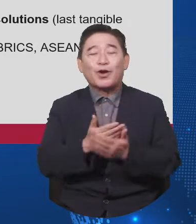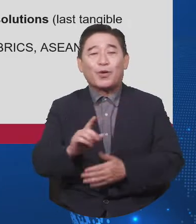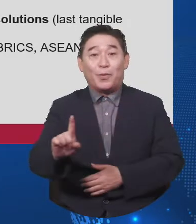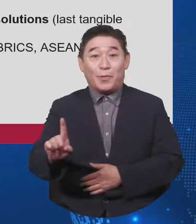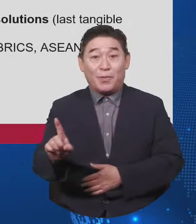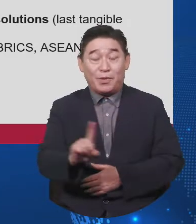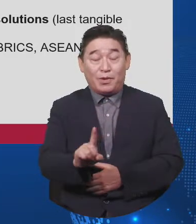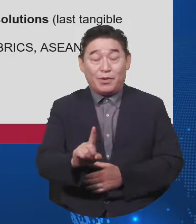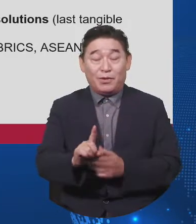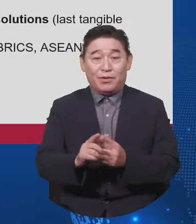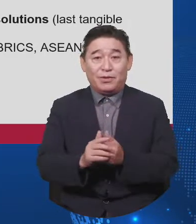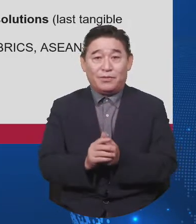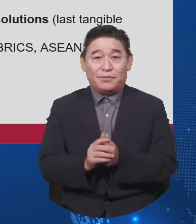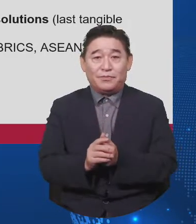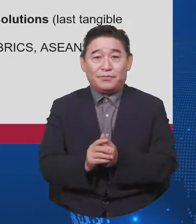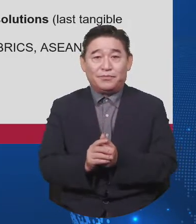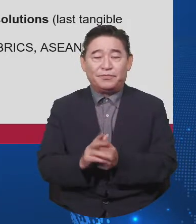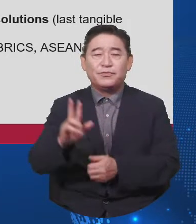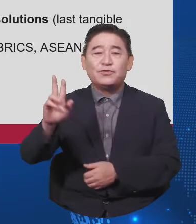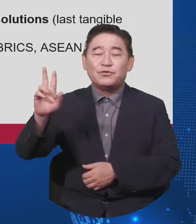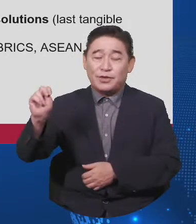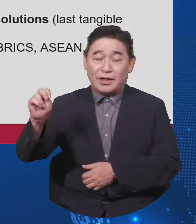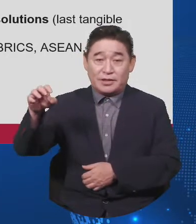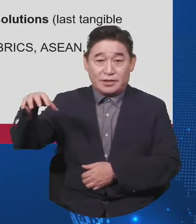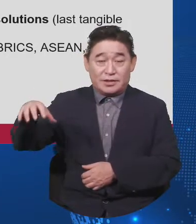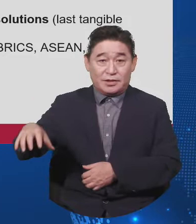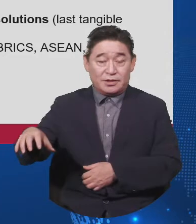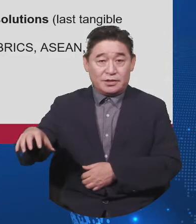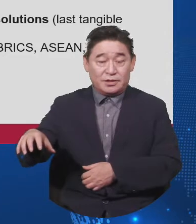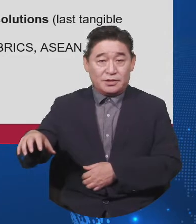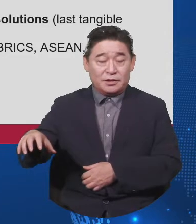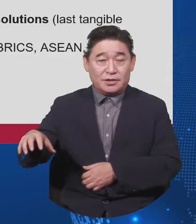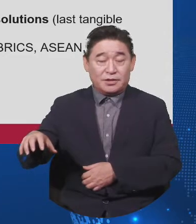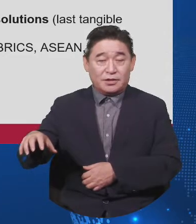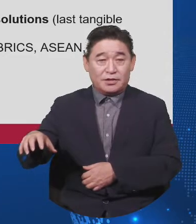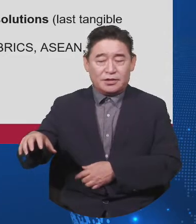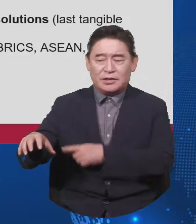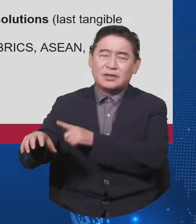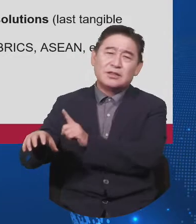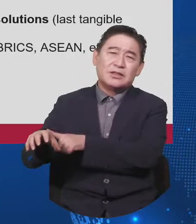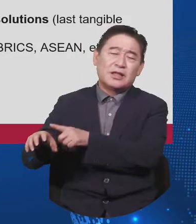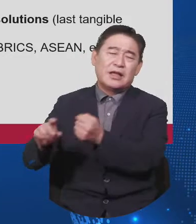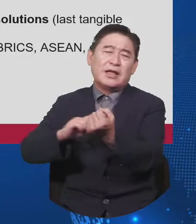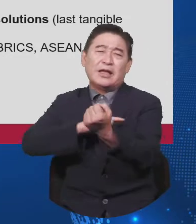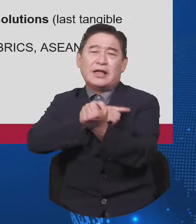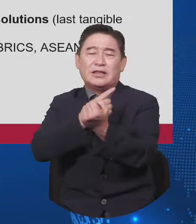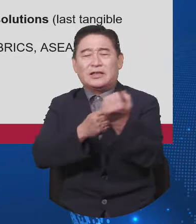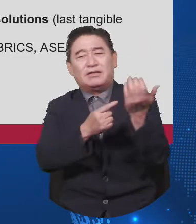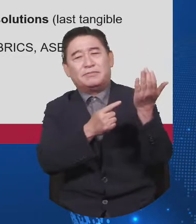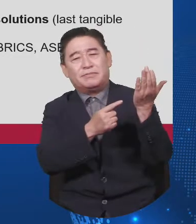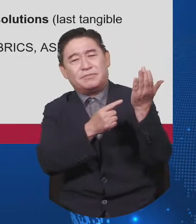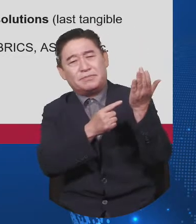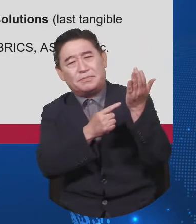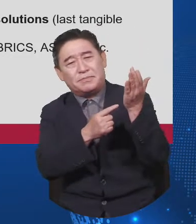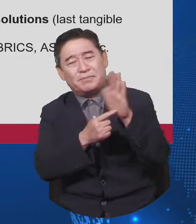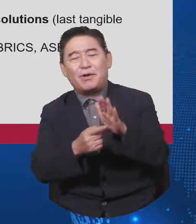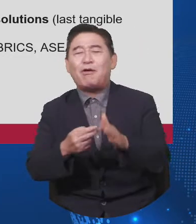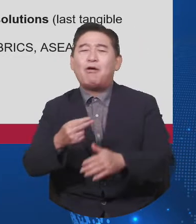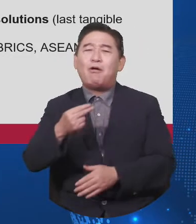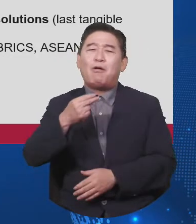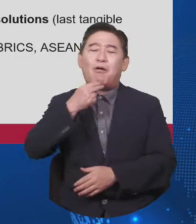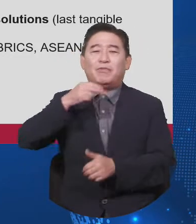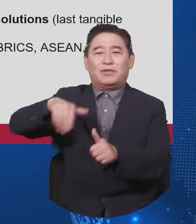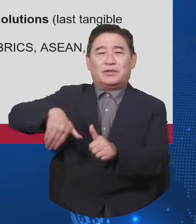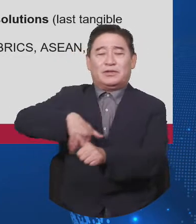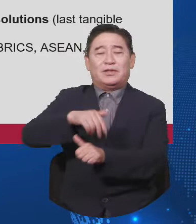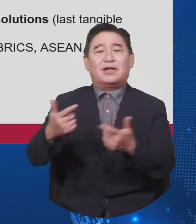United Nations are suffering from this kind of situation we are having, and we could go to details